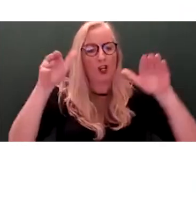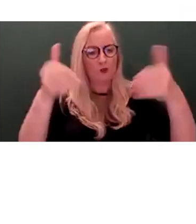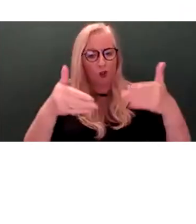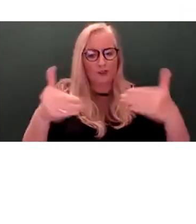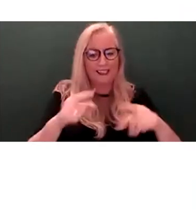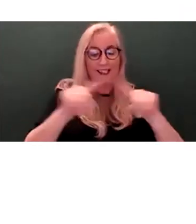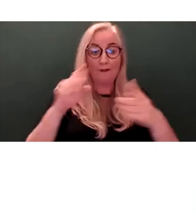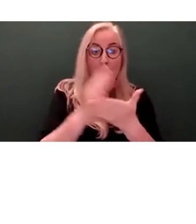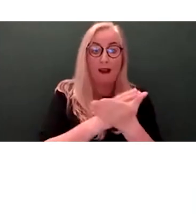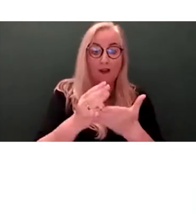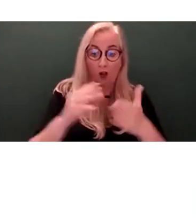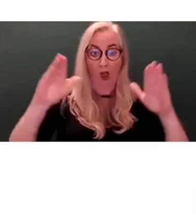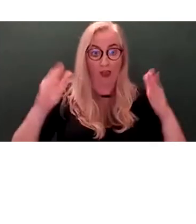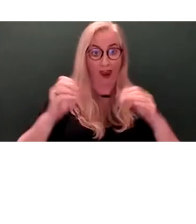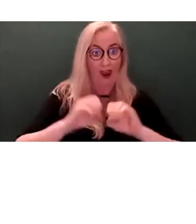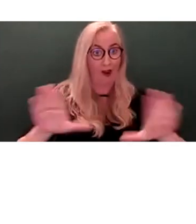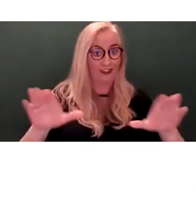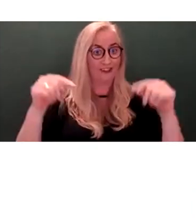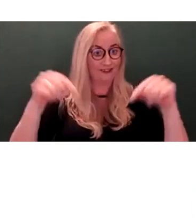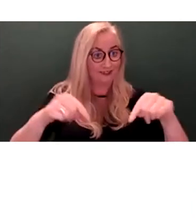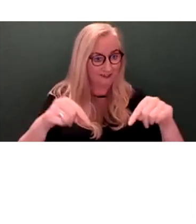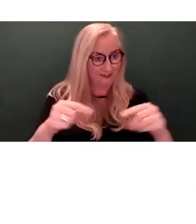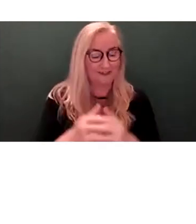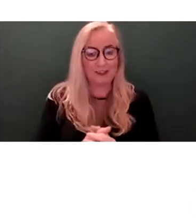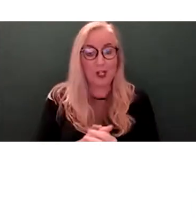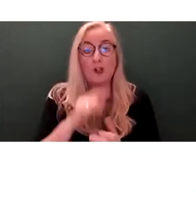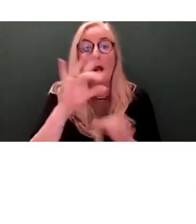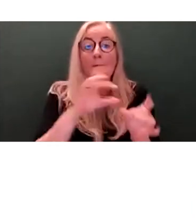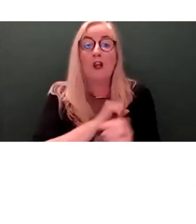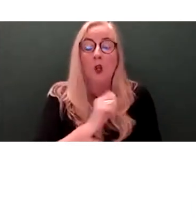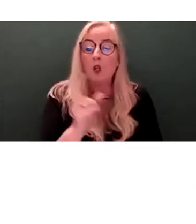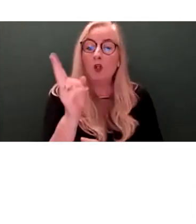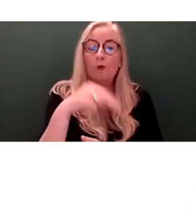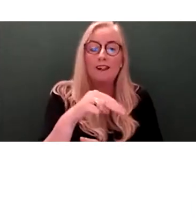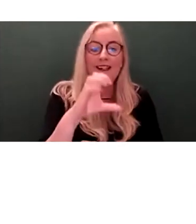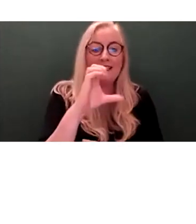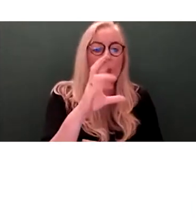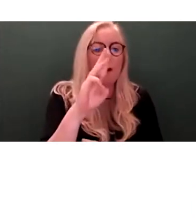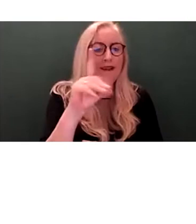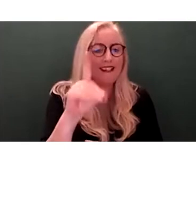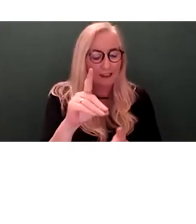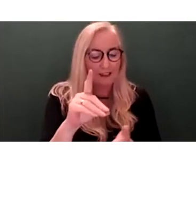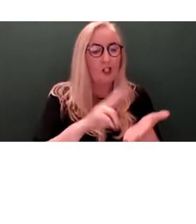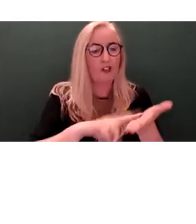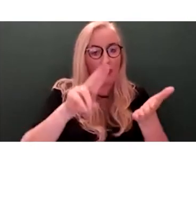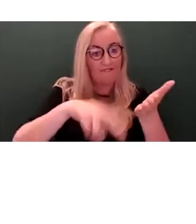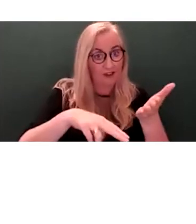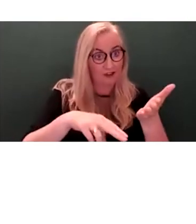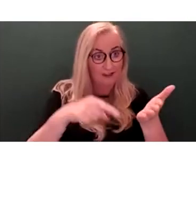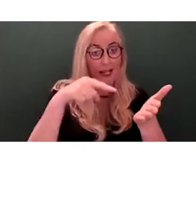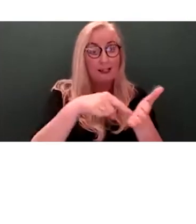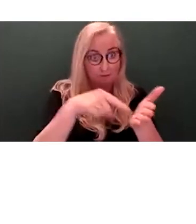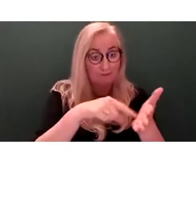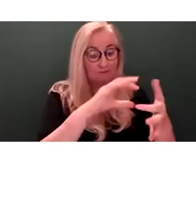of the launch. To ensure that the UN Convention on the Rights of Persons with Disabilities was very